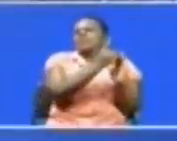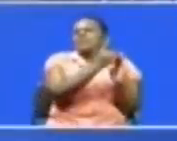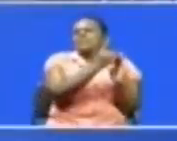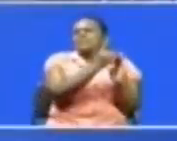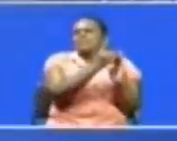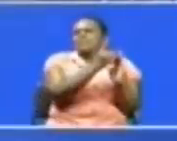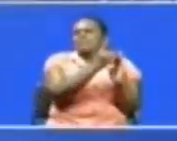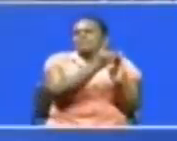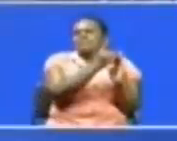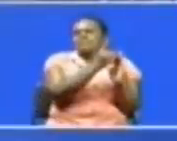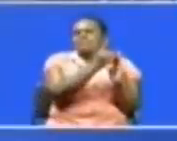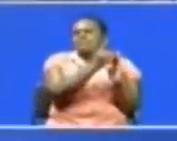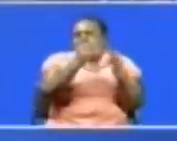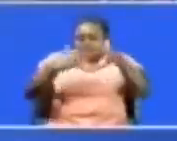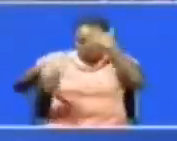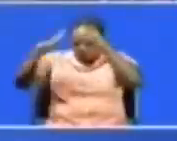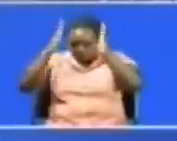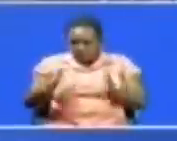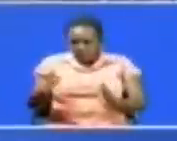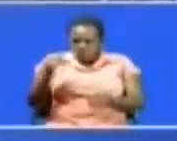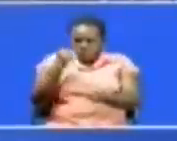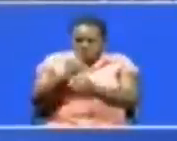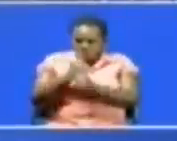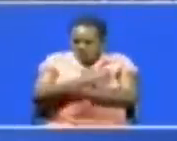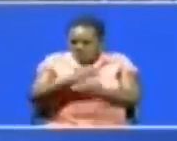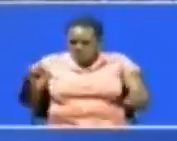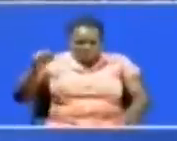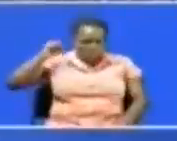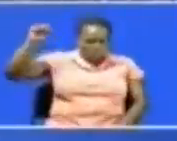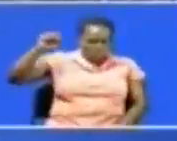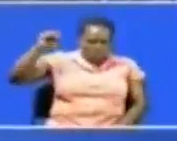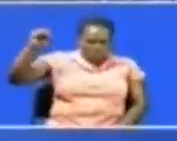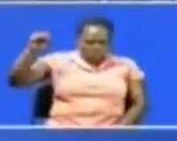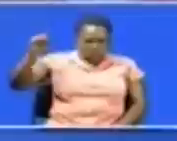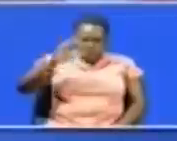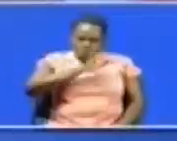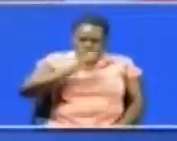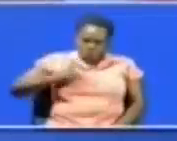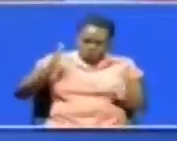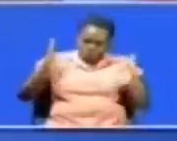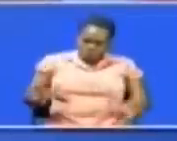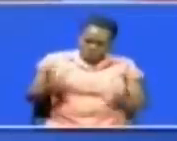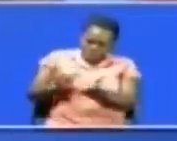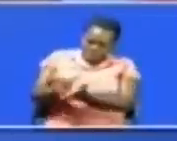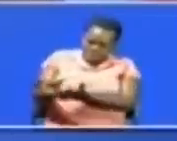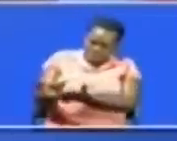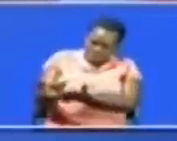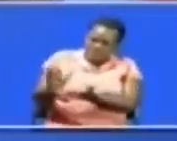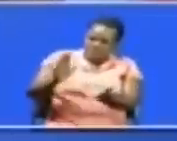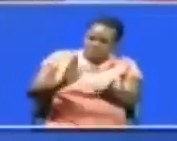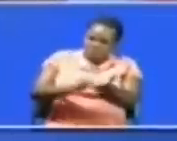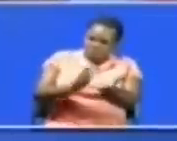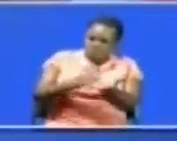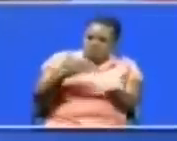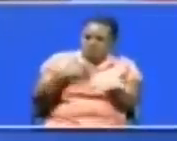okay, we all pay taxes. Professor Kimuyu, I know you do not operate in the political arena. Coming from the Commission of Revenue Allocation, there are proposals